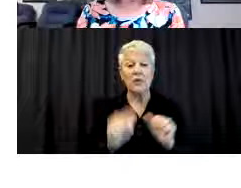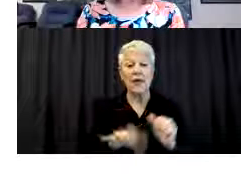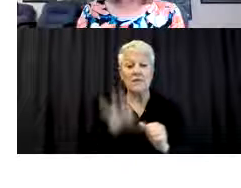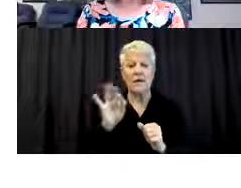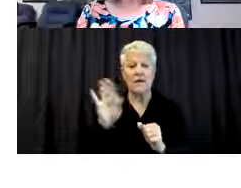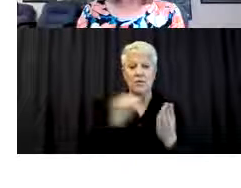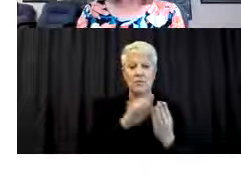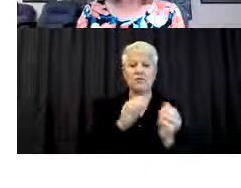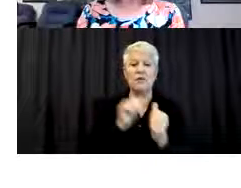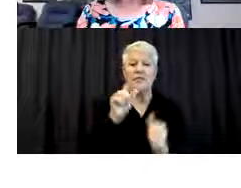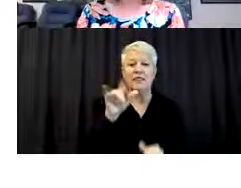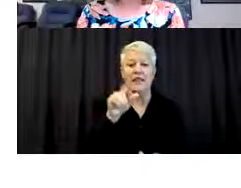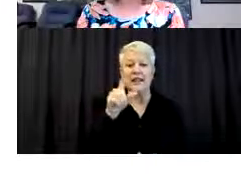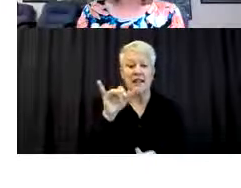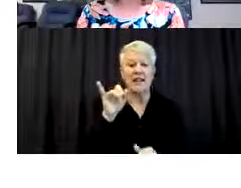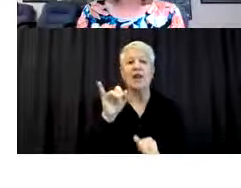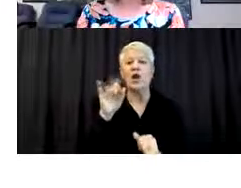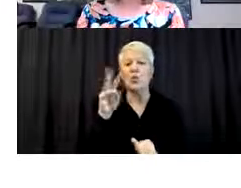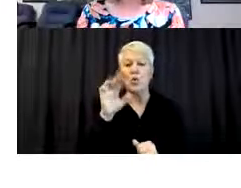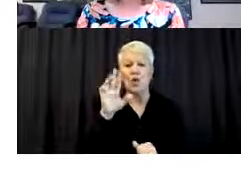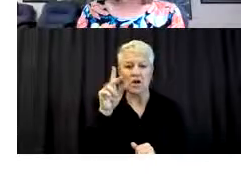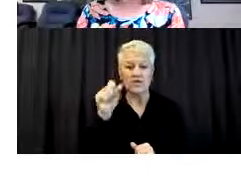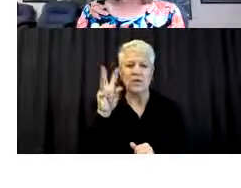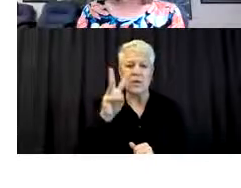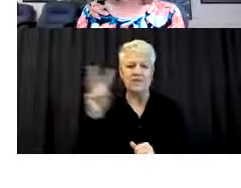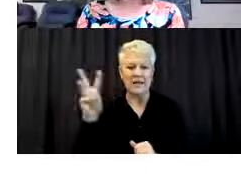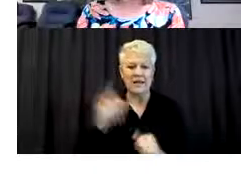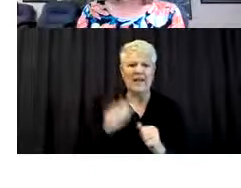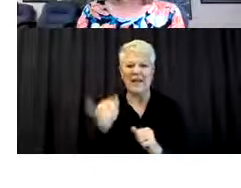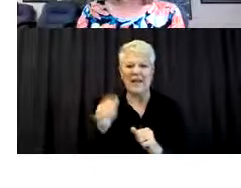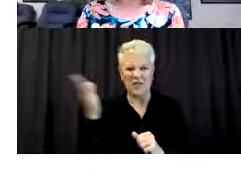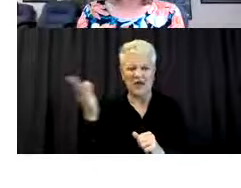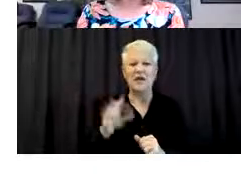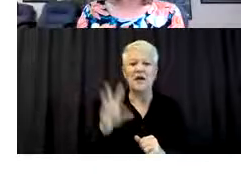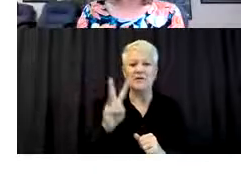this LilliWorks website that is cited here,